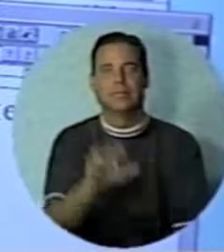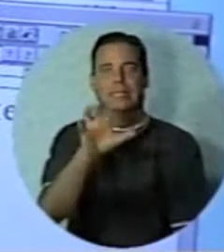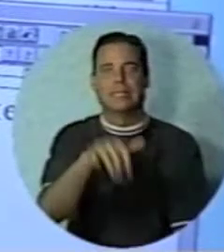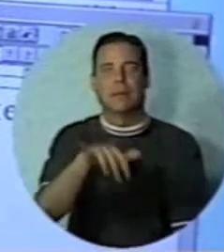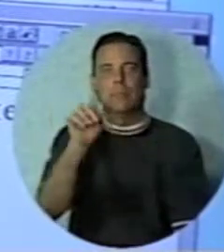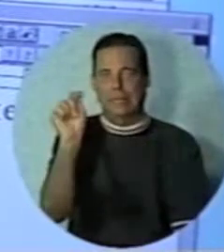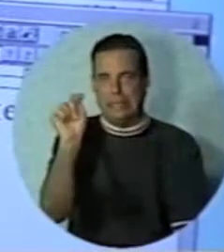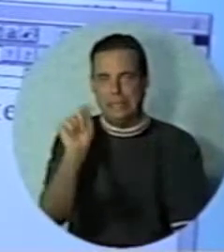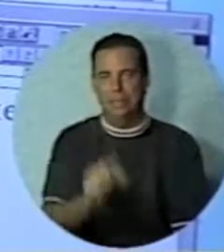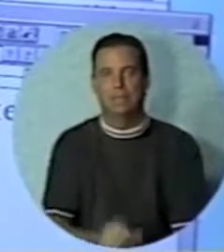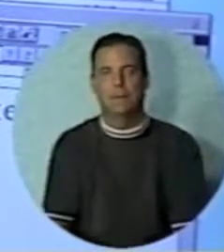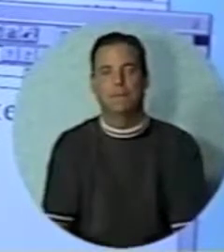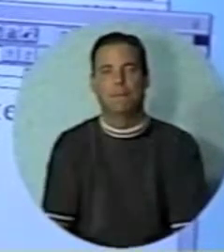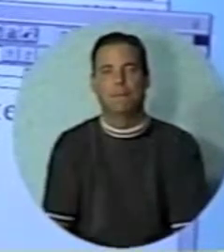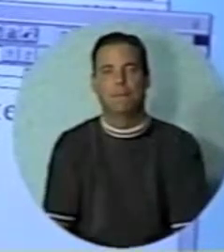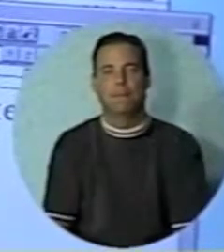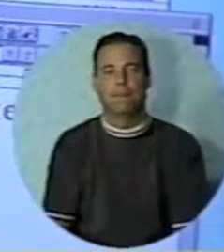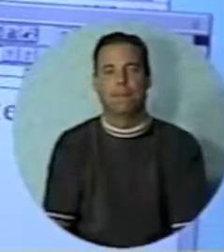T.